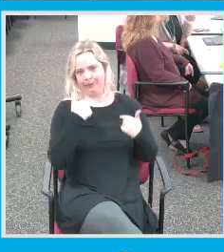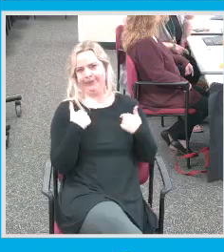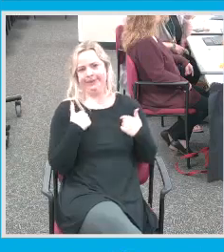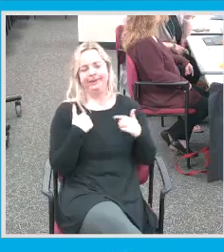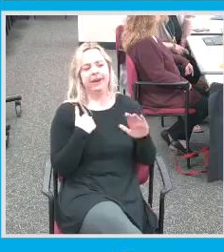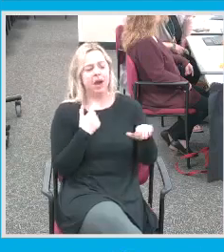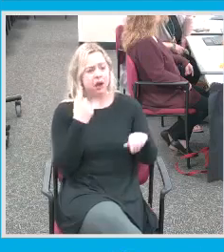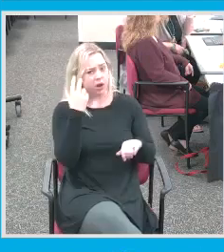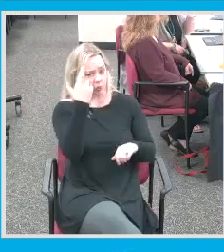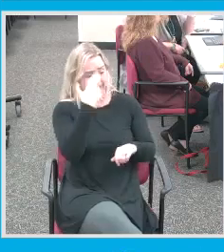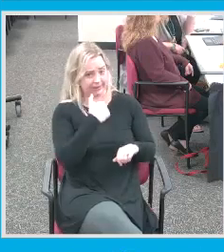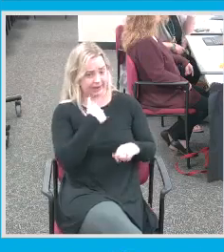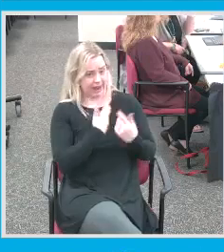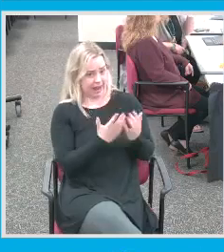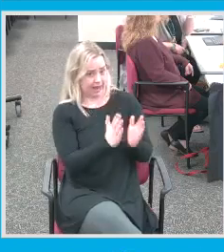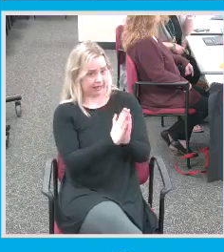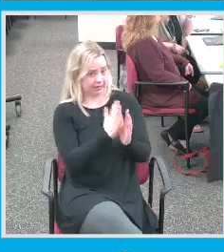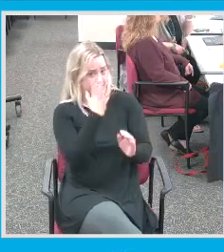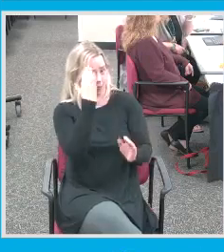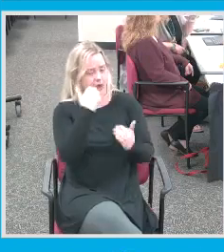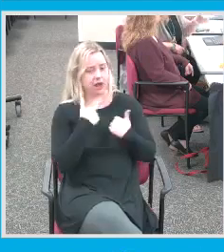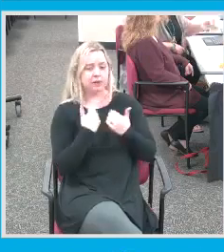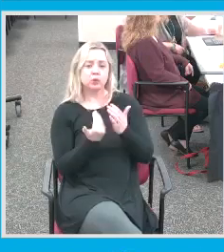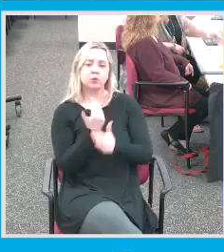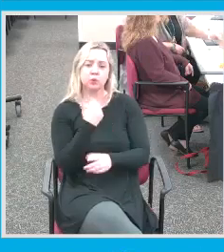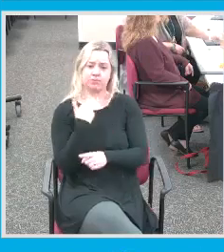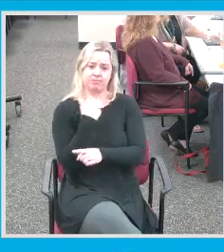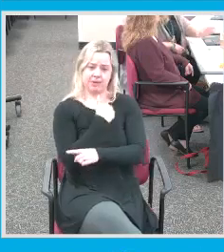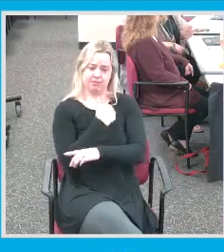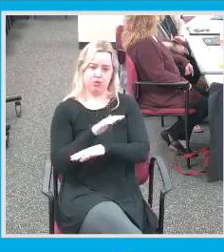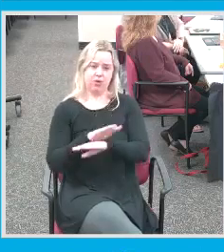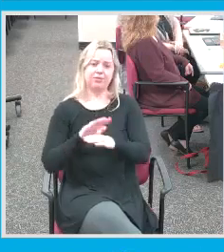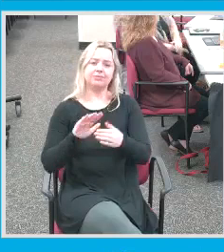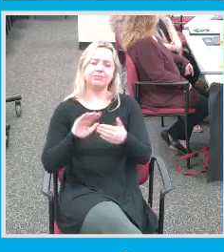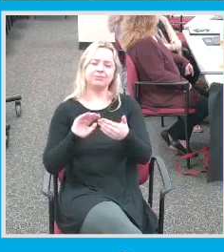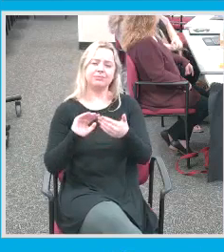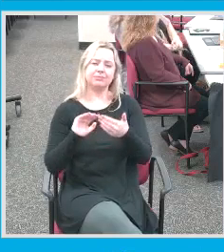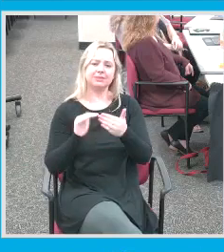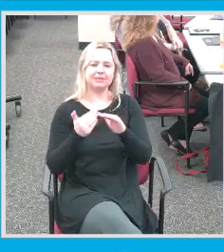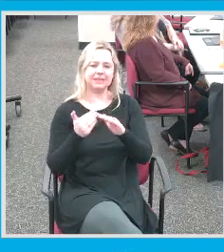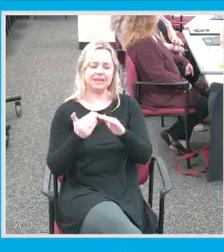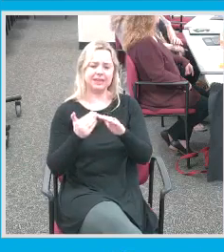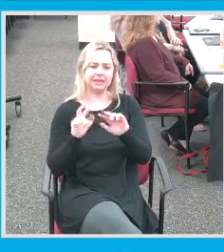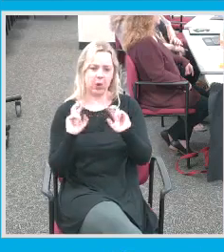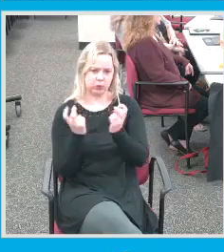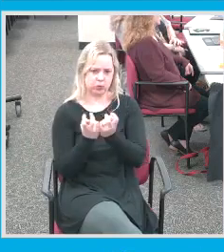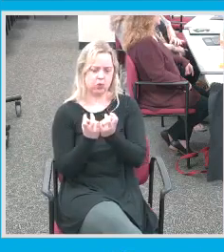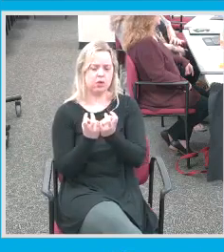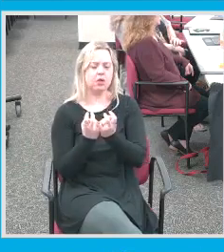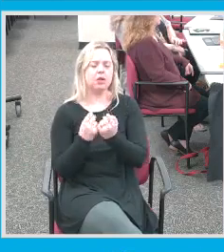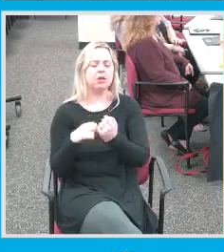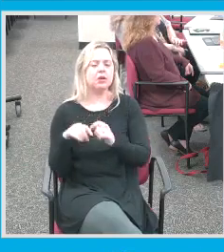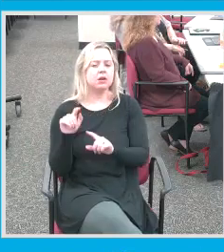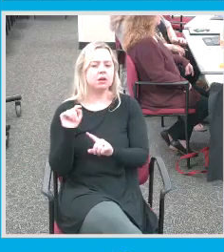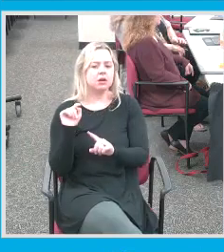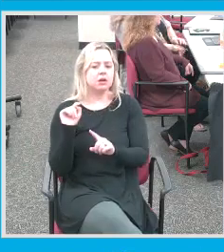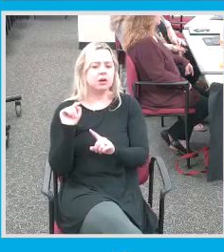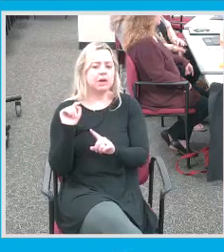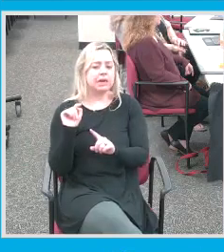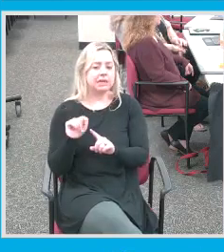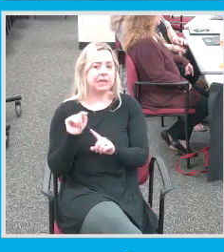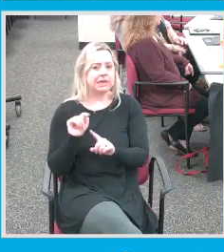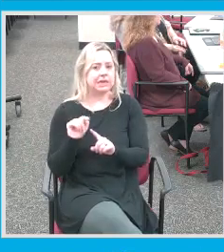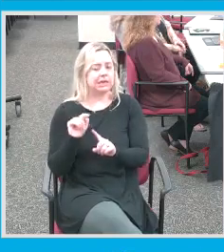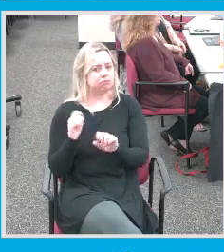reason I asked is we have a new member on City Council, David Lineweber, who's one of the new guys that got elected, and he has a real